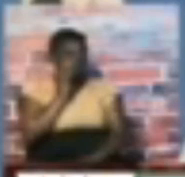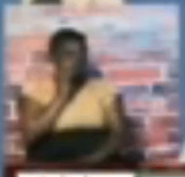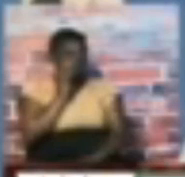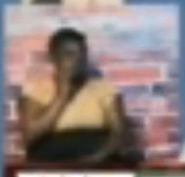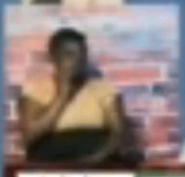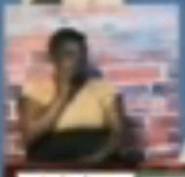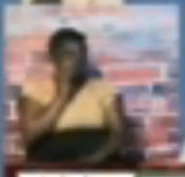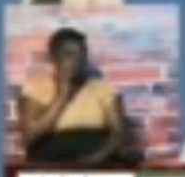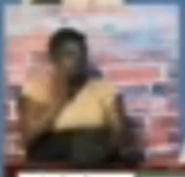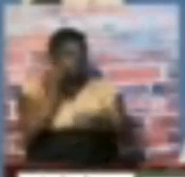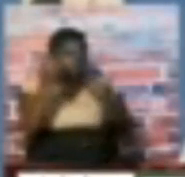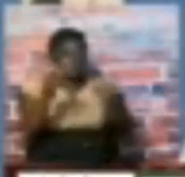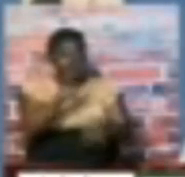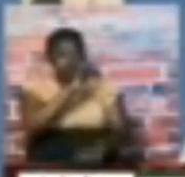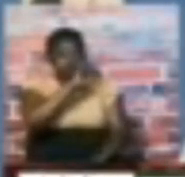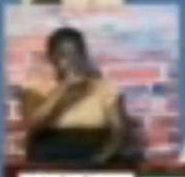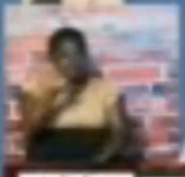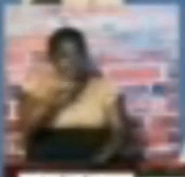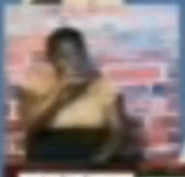Not now East Africa.